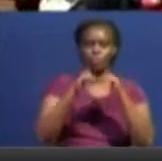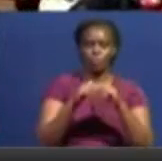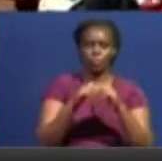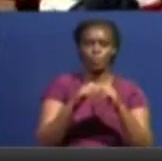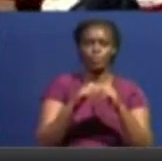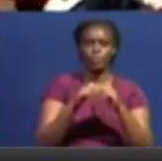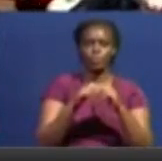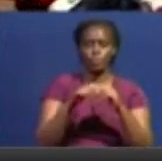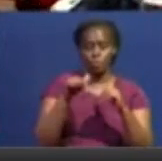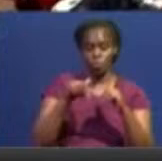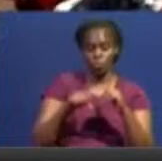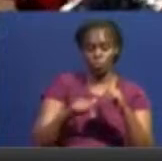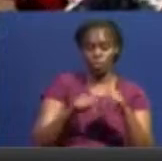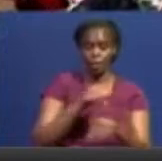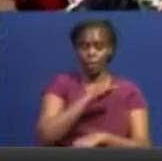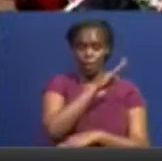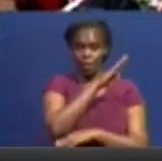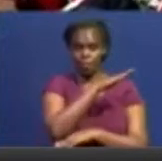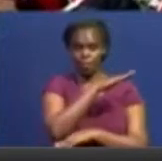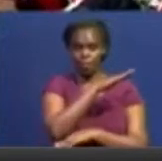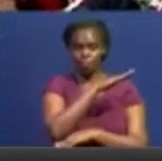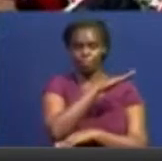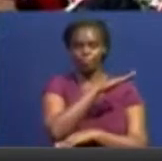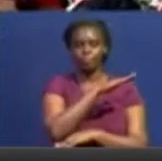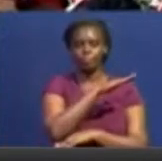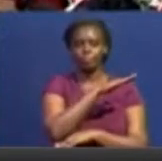this afternoon.